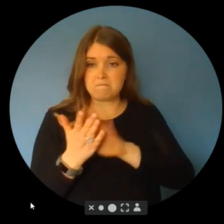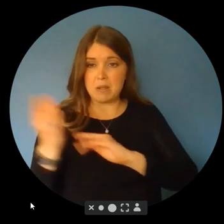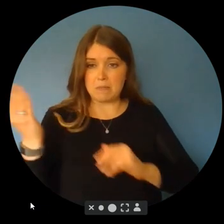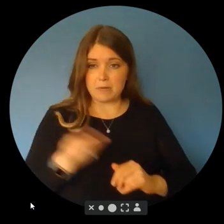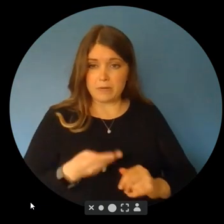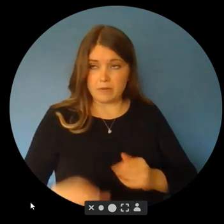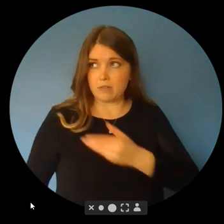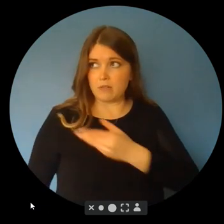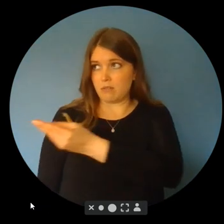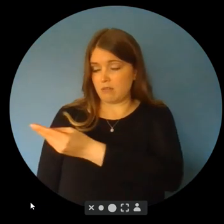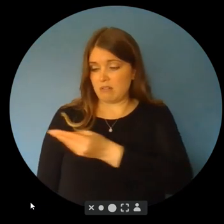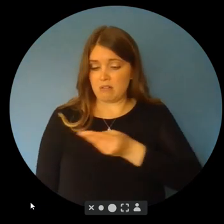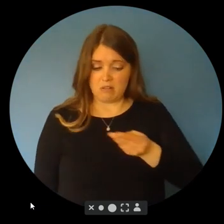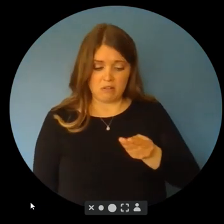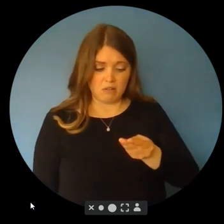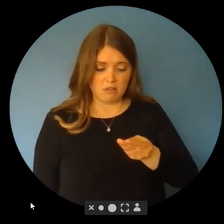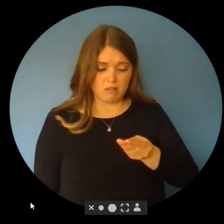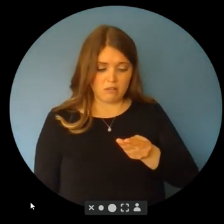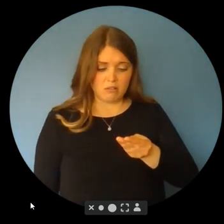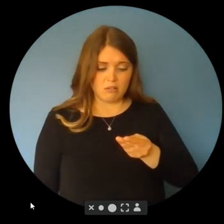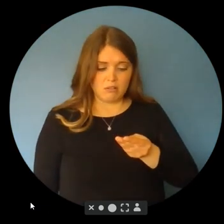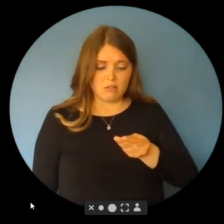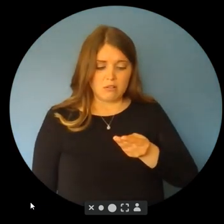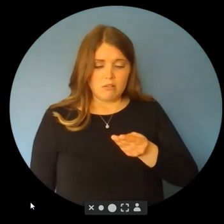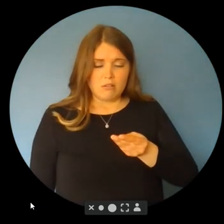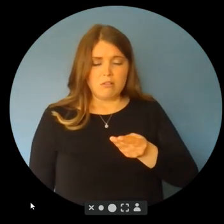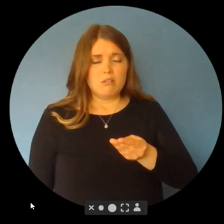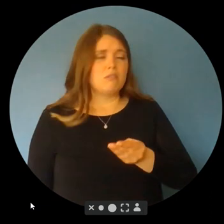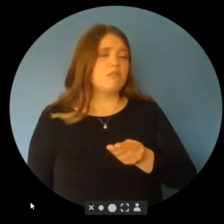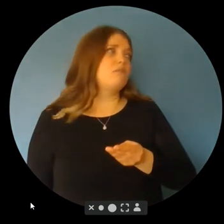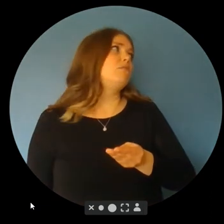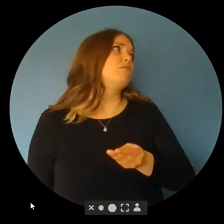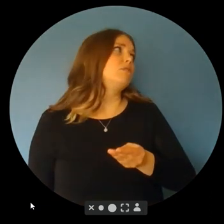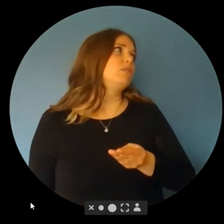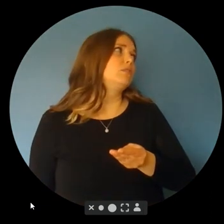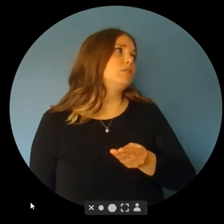could barely even bear to look at it.